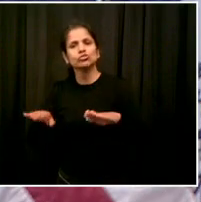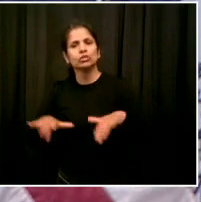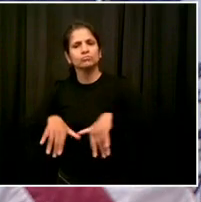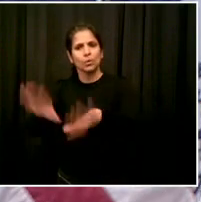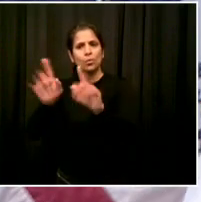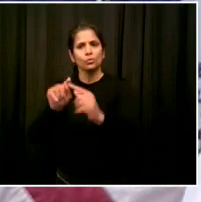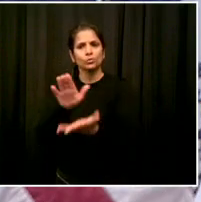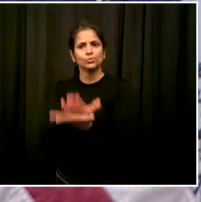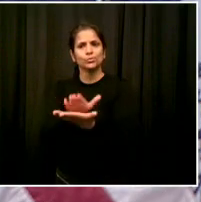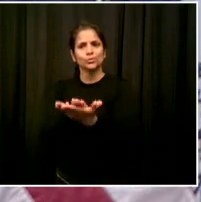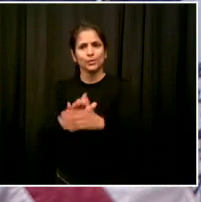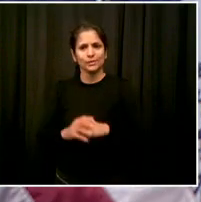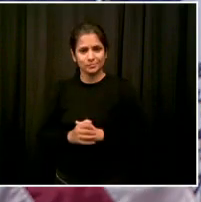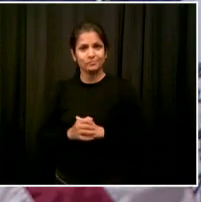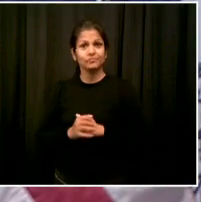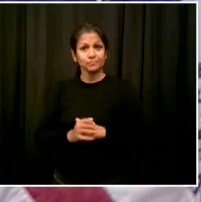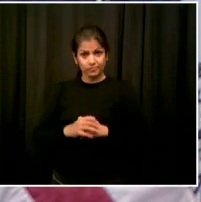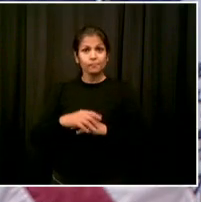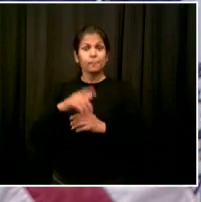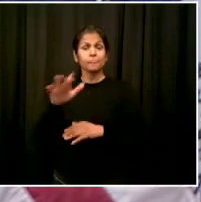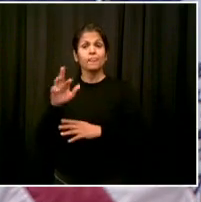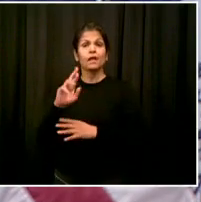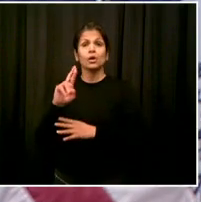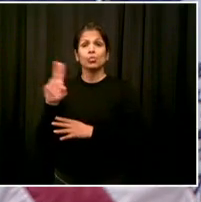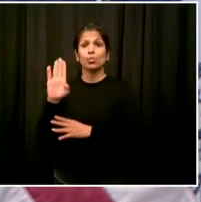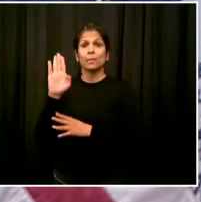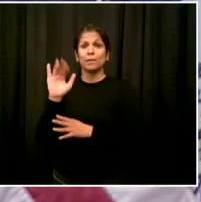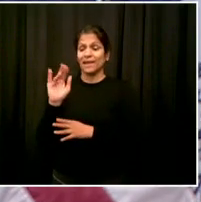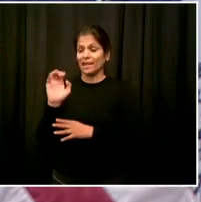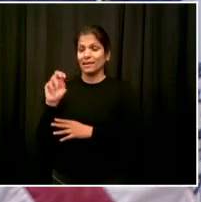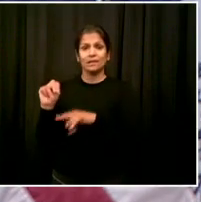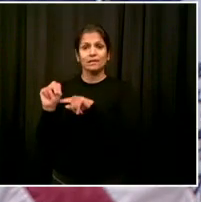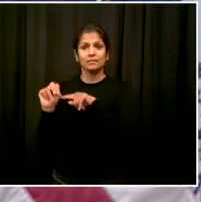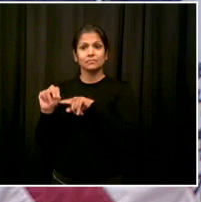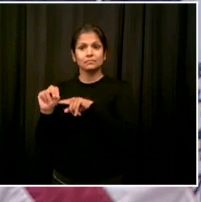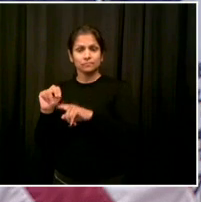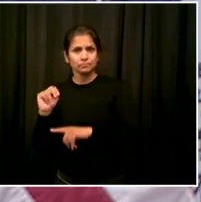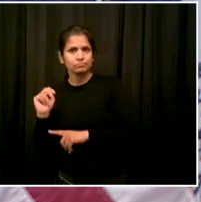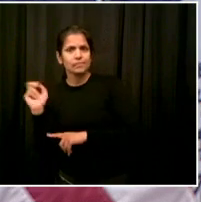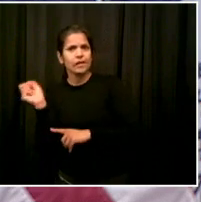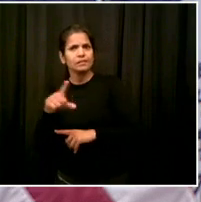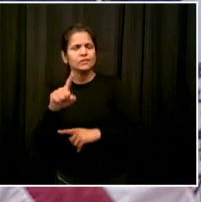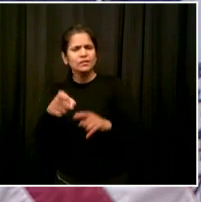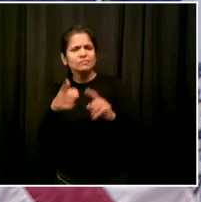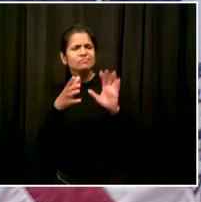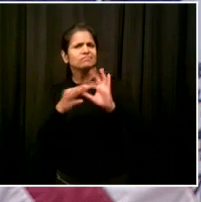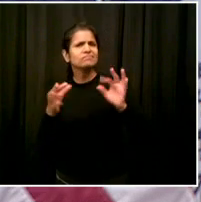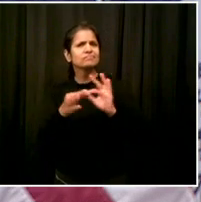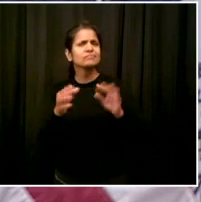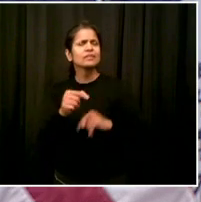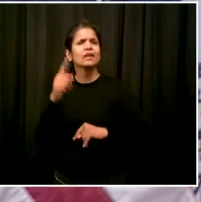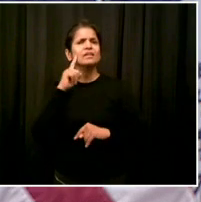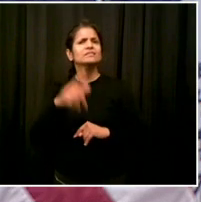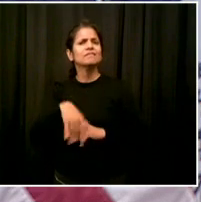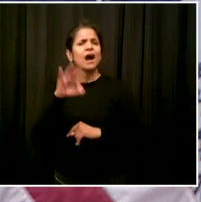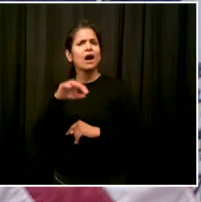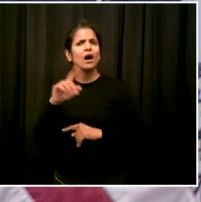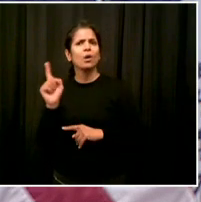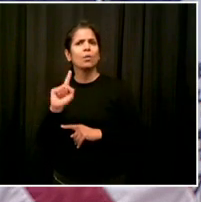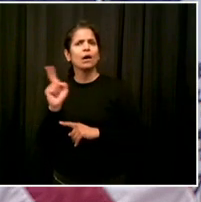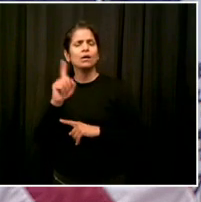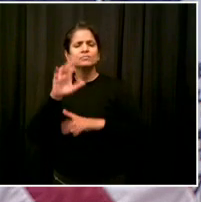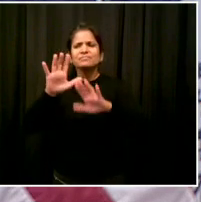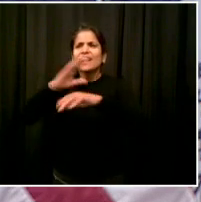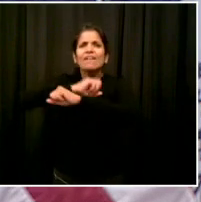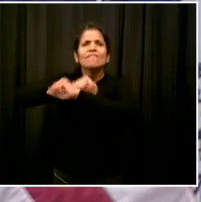Mayor. Based on your comments of cracking down on the suppliers of fireworks and your response to Julia that you really don't want the NYPD doing anything to reduce fireworks